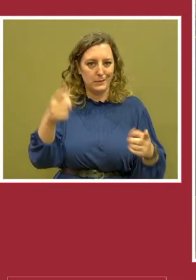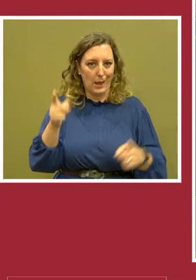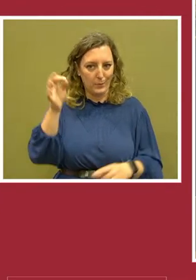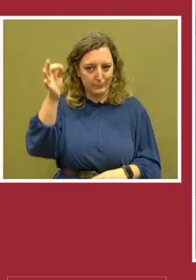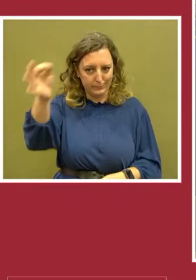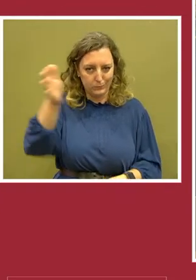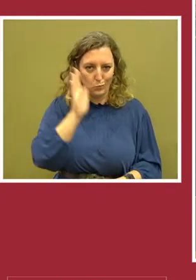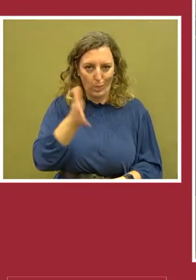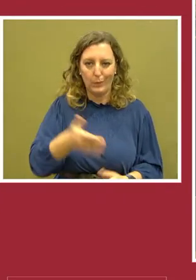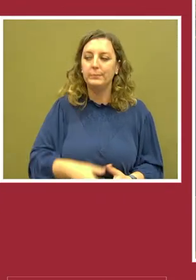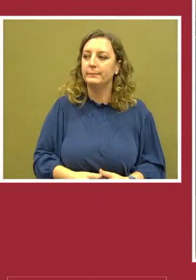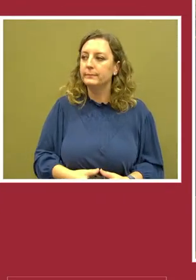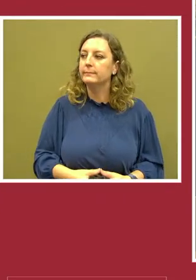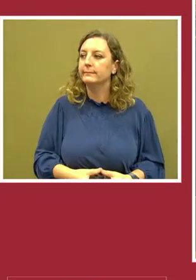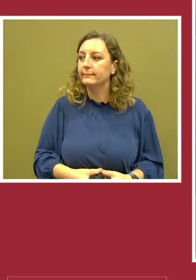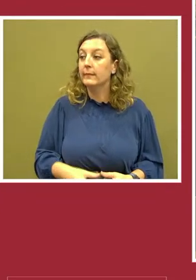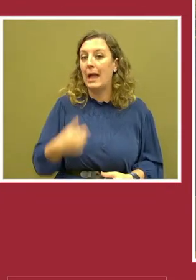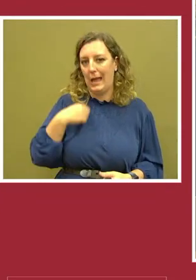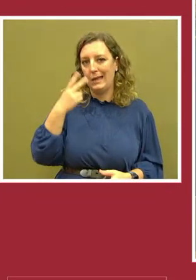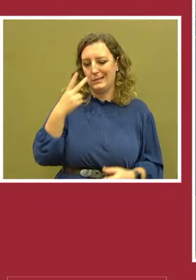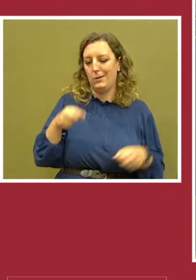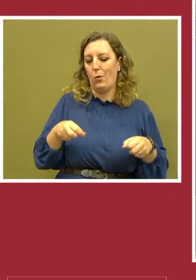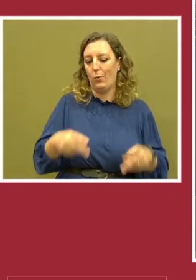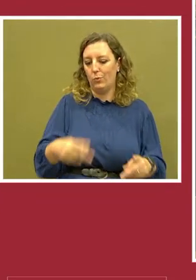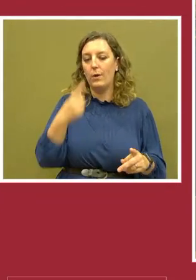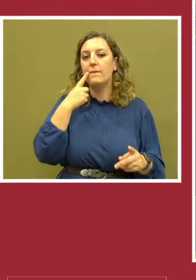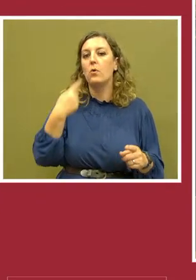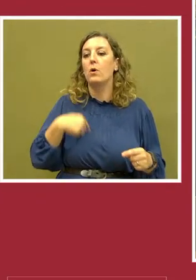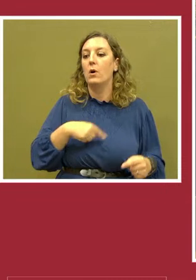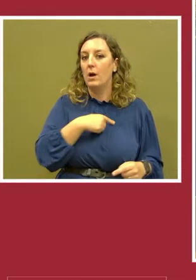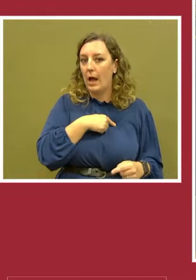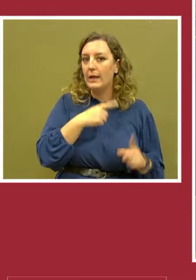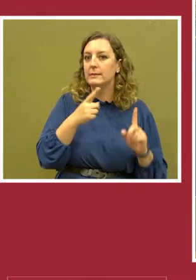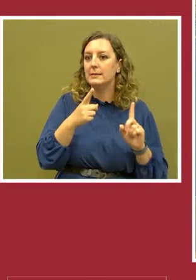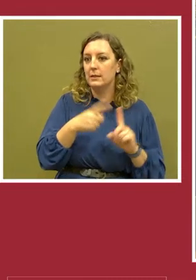some of that work here in the future. And I see that as an opportunity for us to,